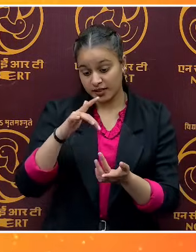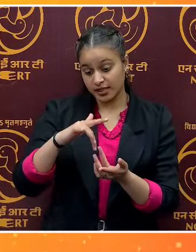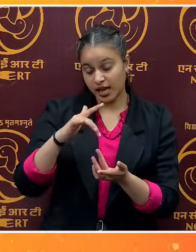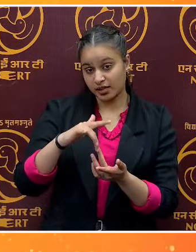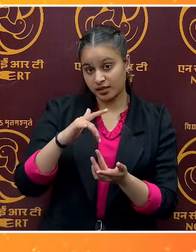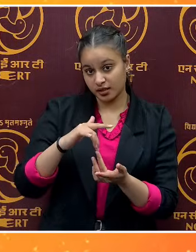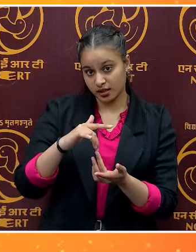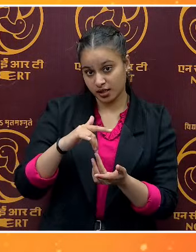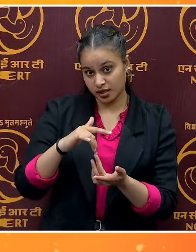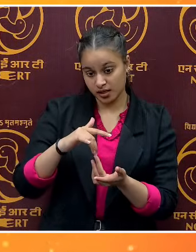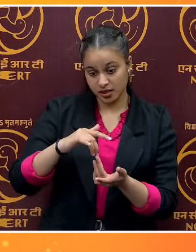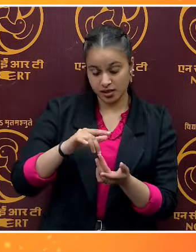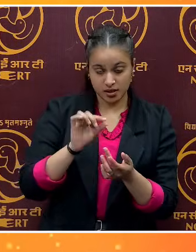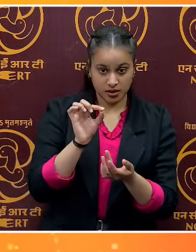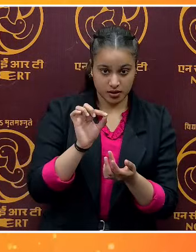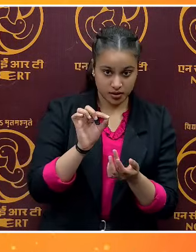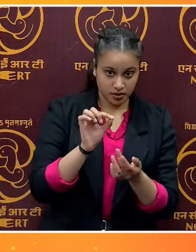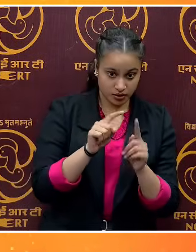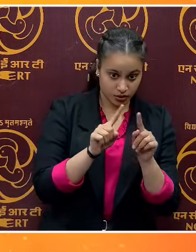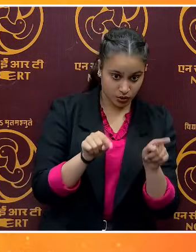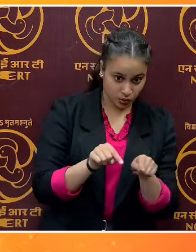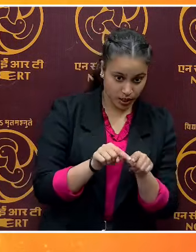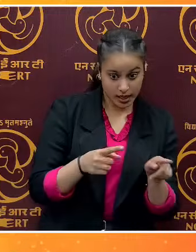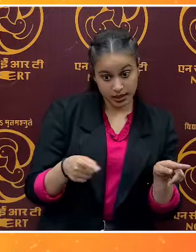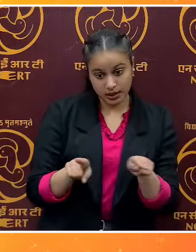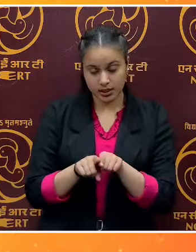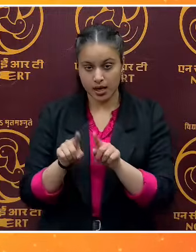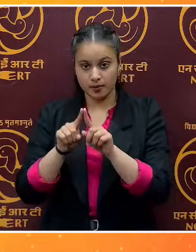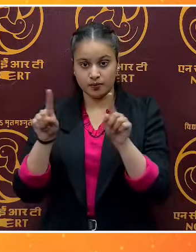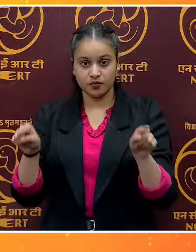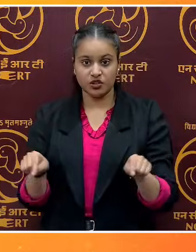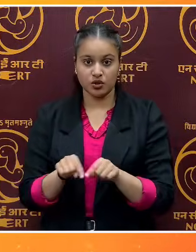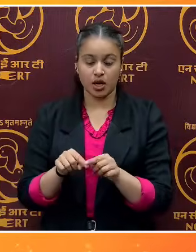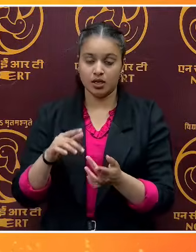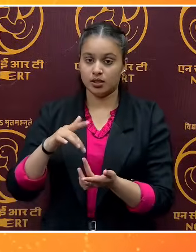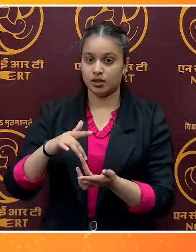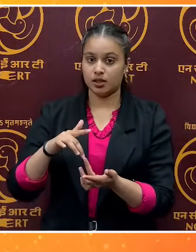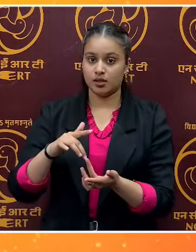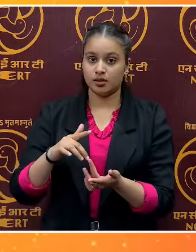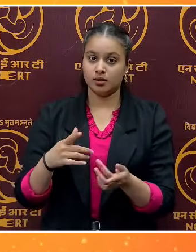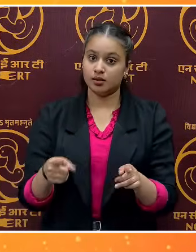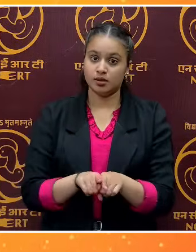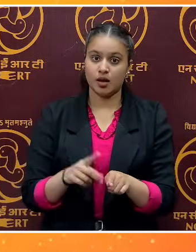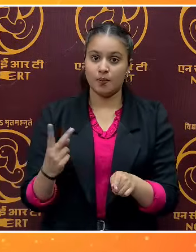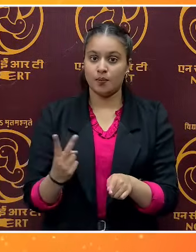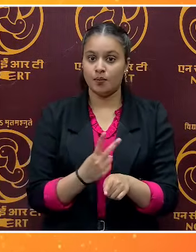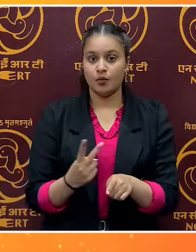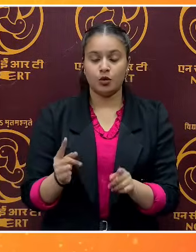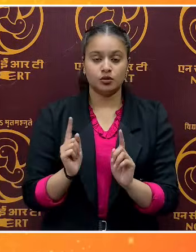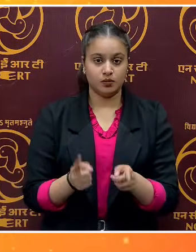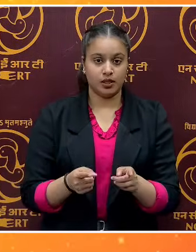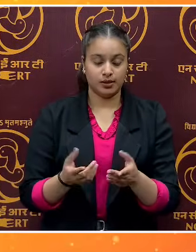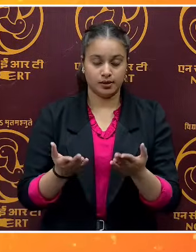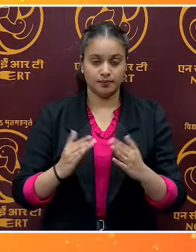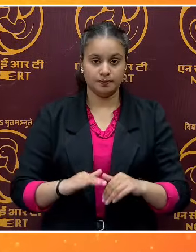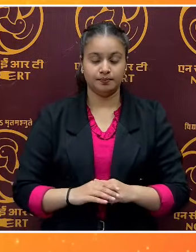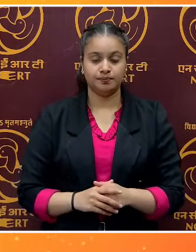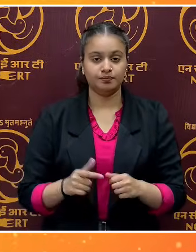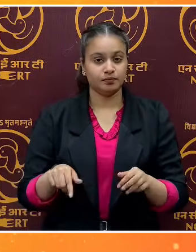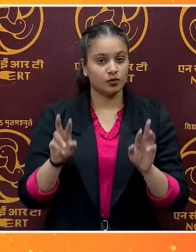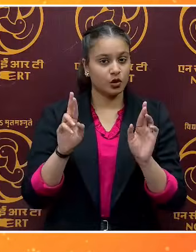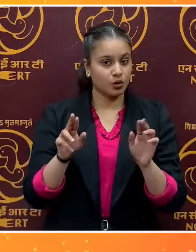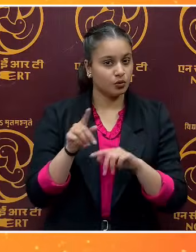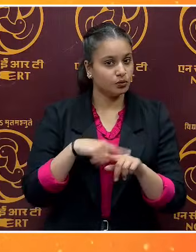of square is same as center of the given rectangle, right. Okay. I hope